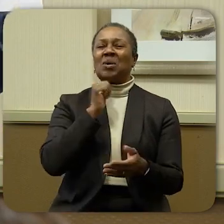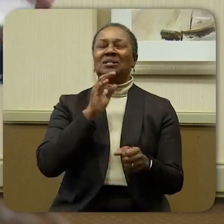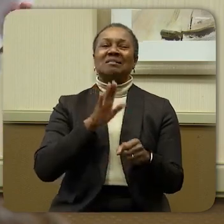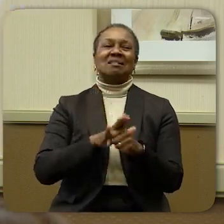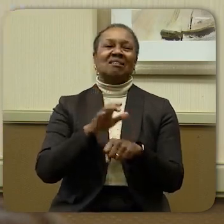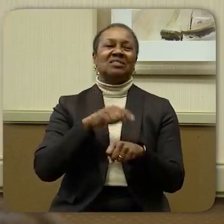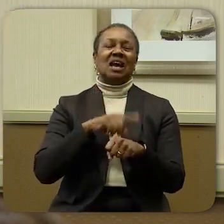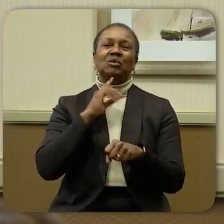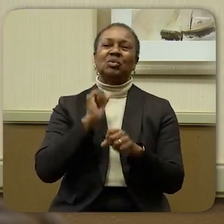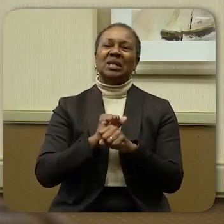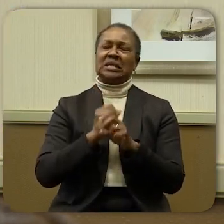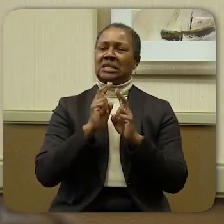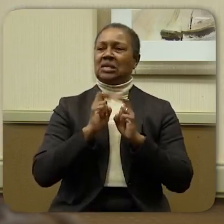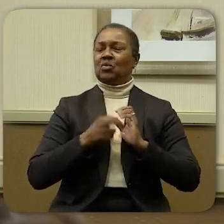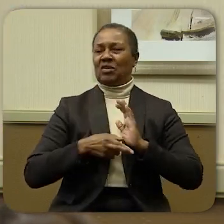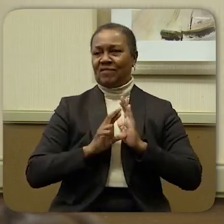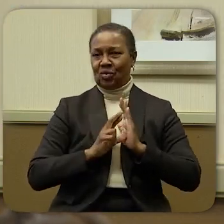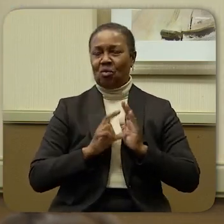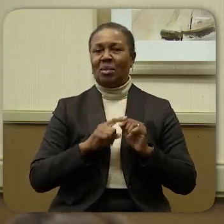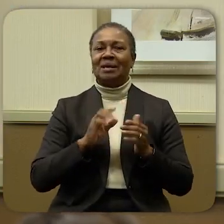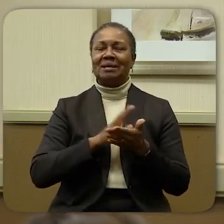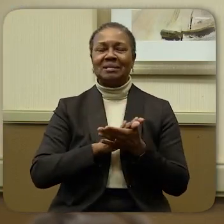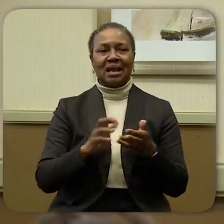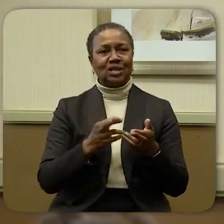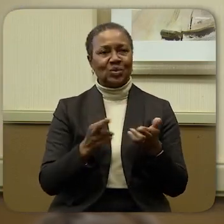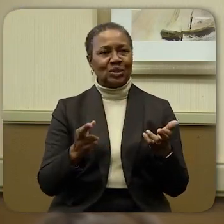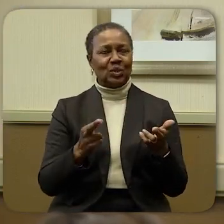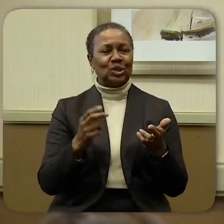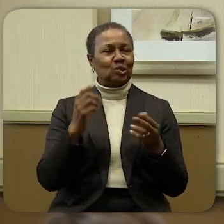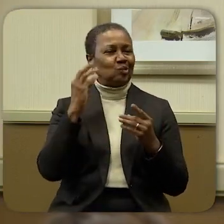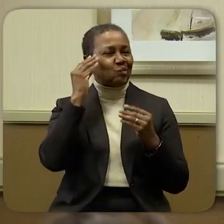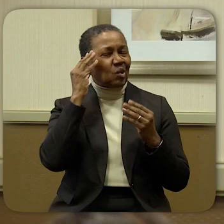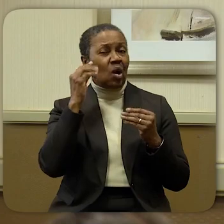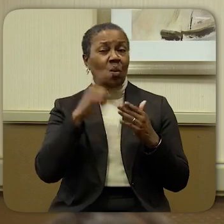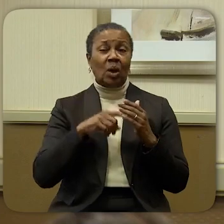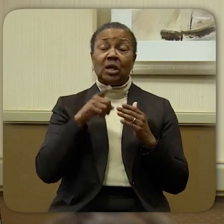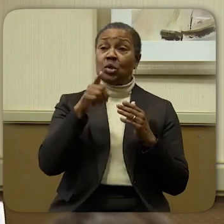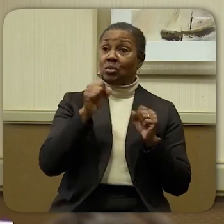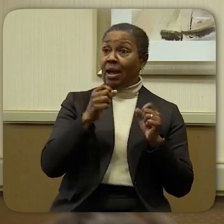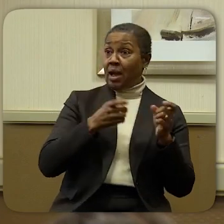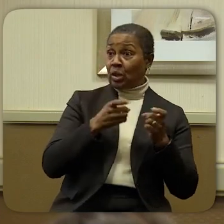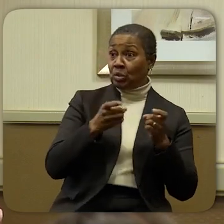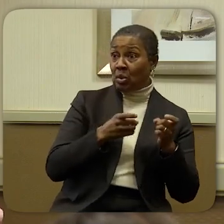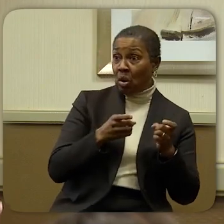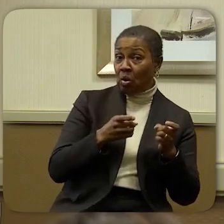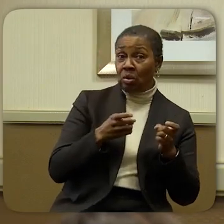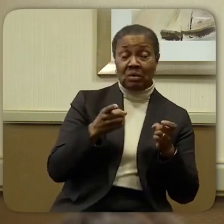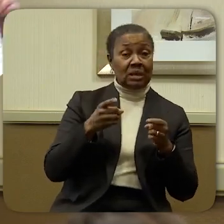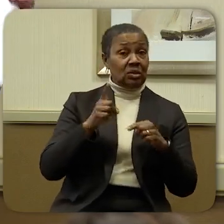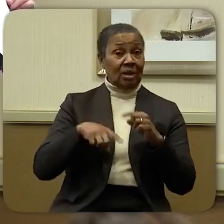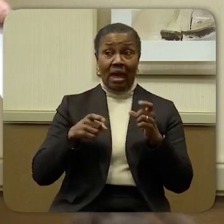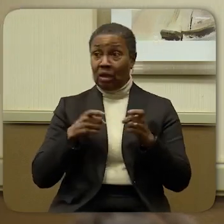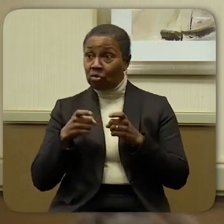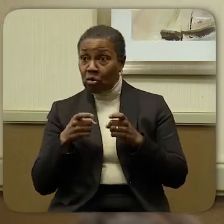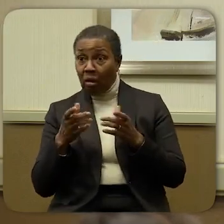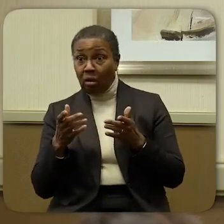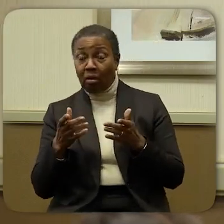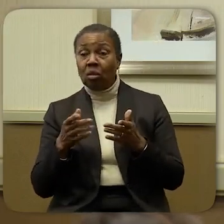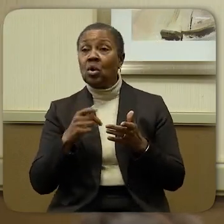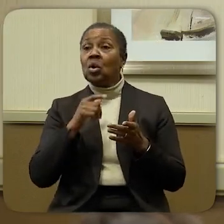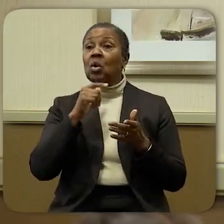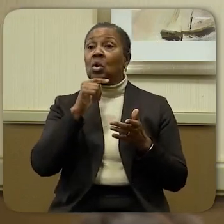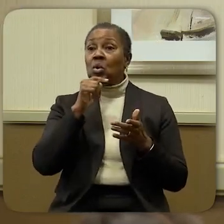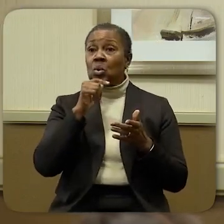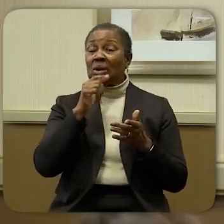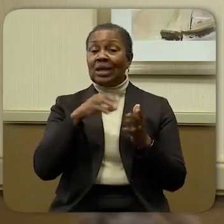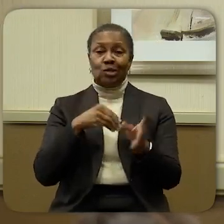through this, but I think this is a nice resource to just start thinking about what can you control, what can't you control, whose hands